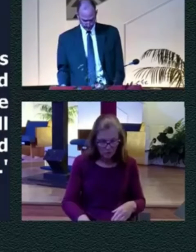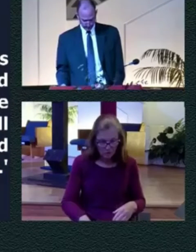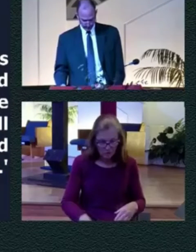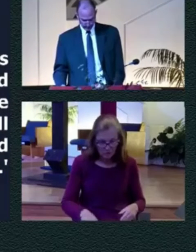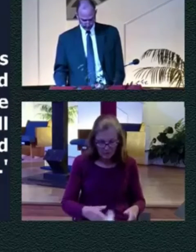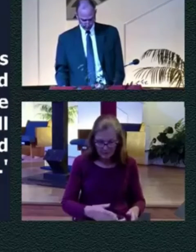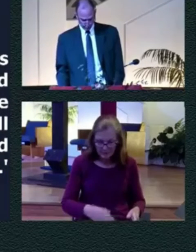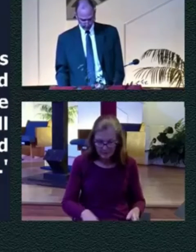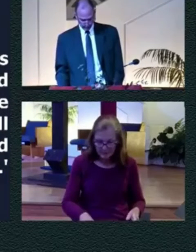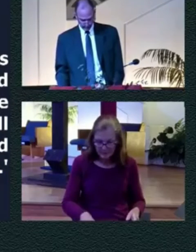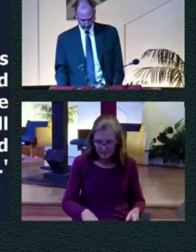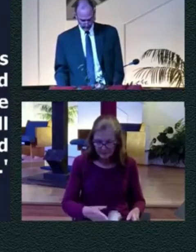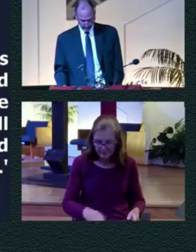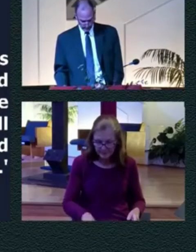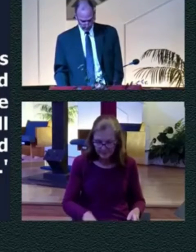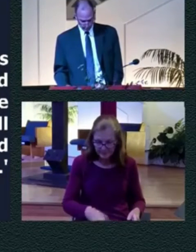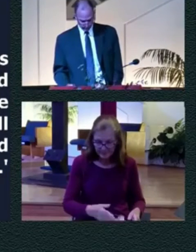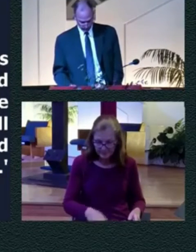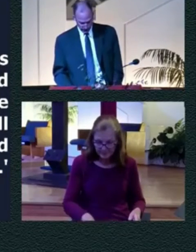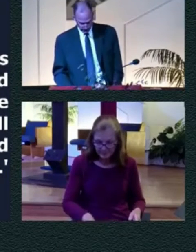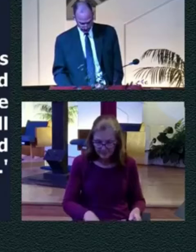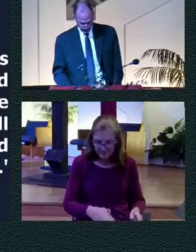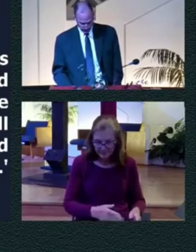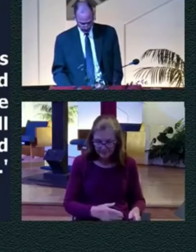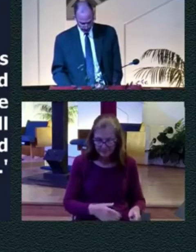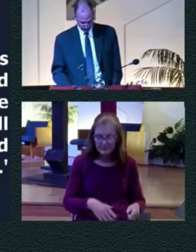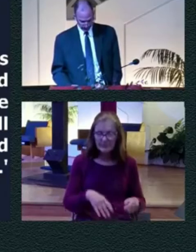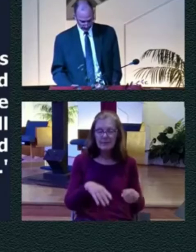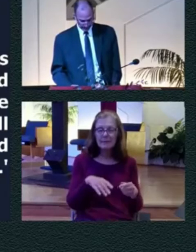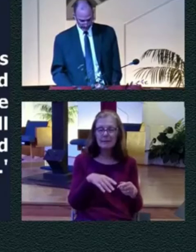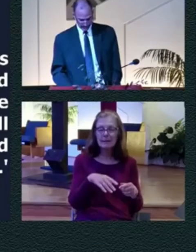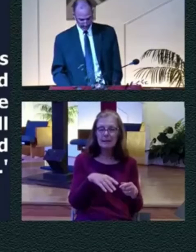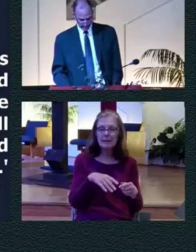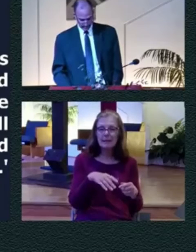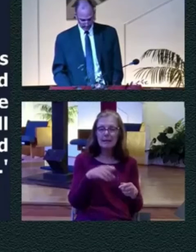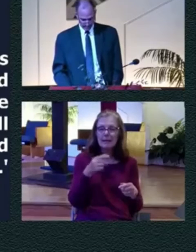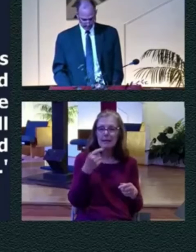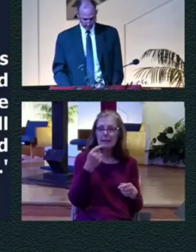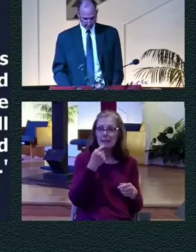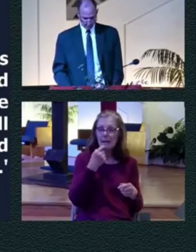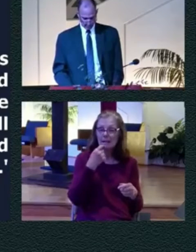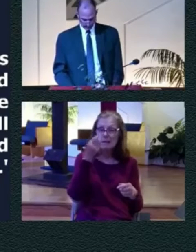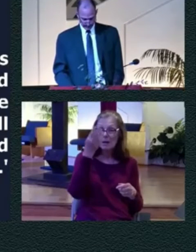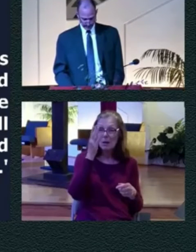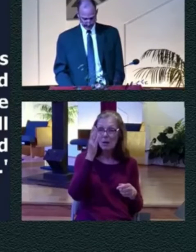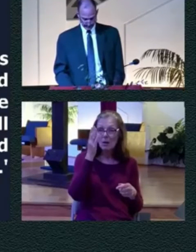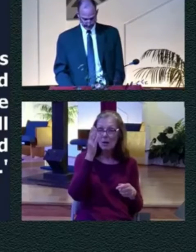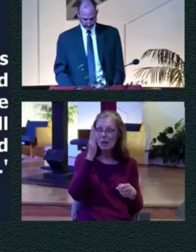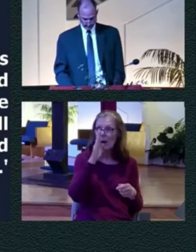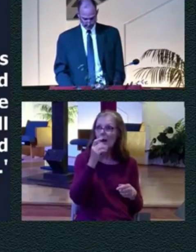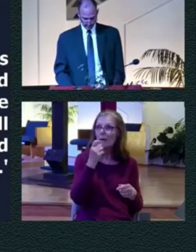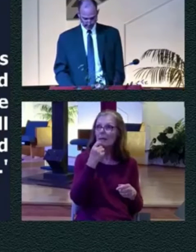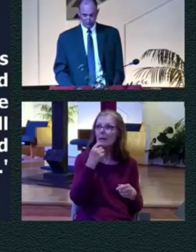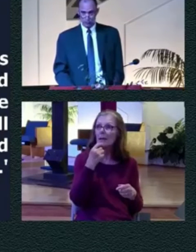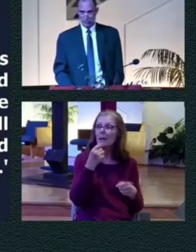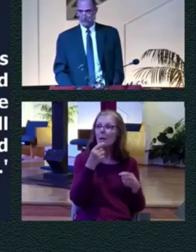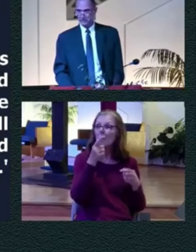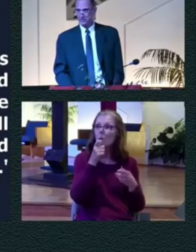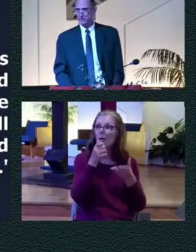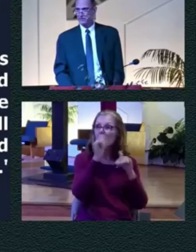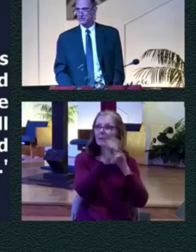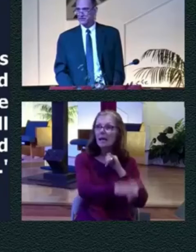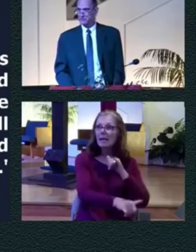Thus says the Lord, he who stays in this city will die by the